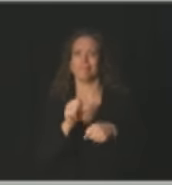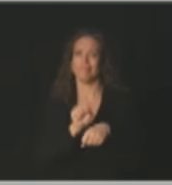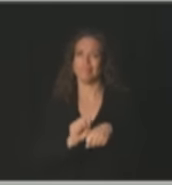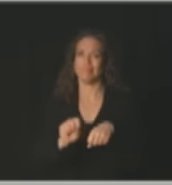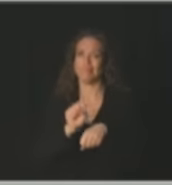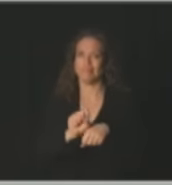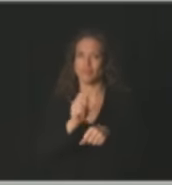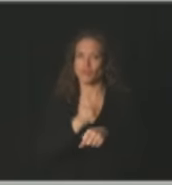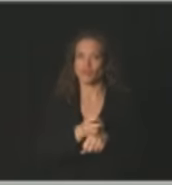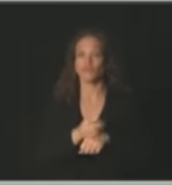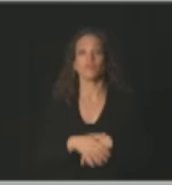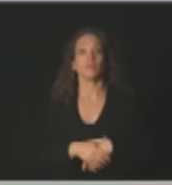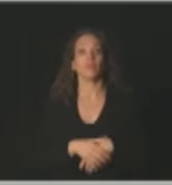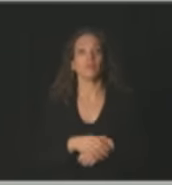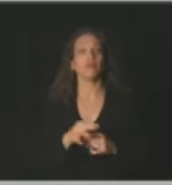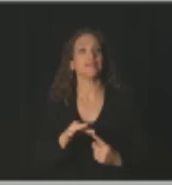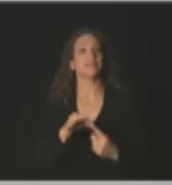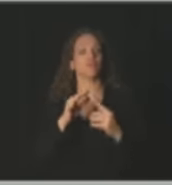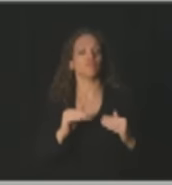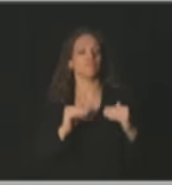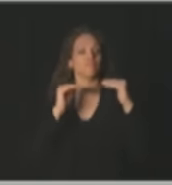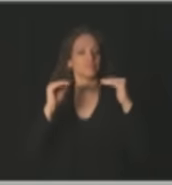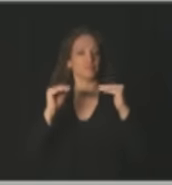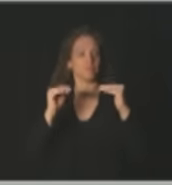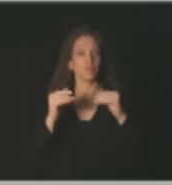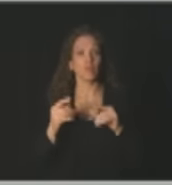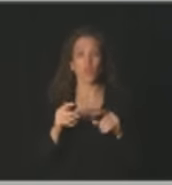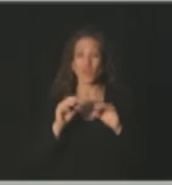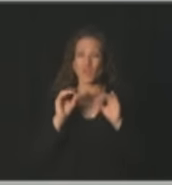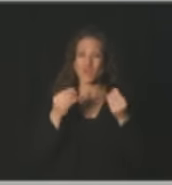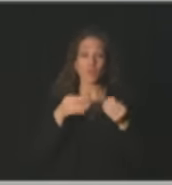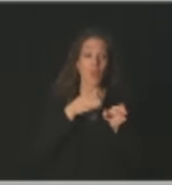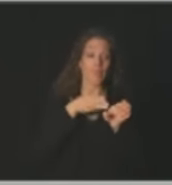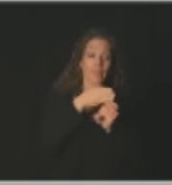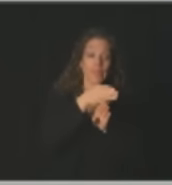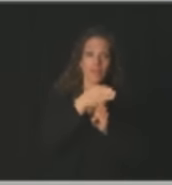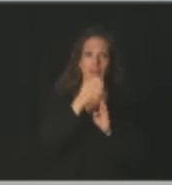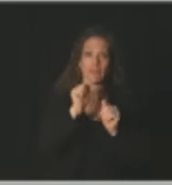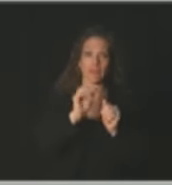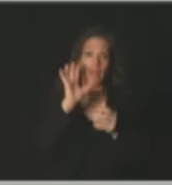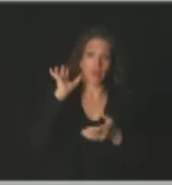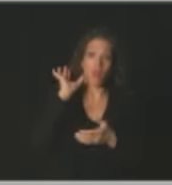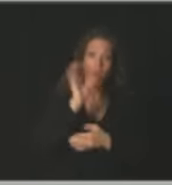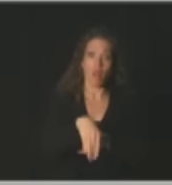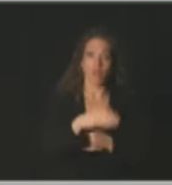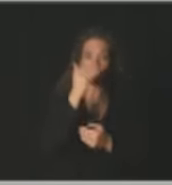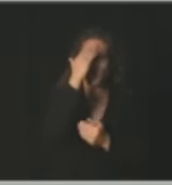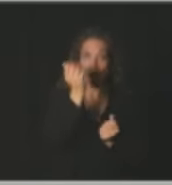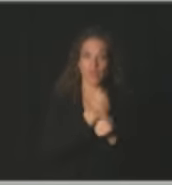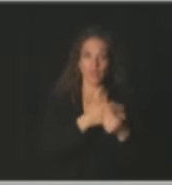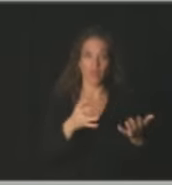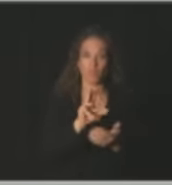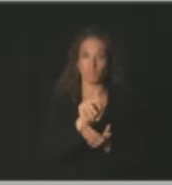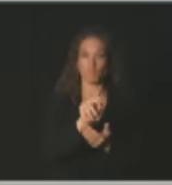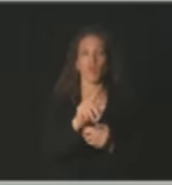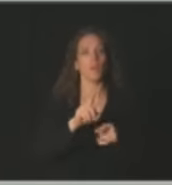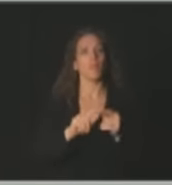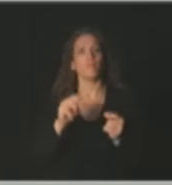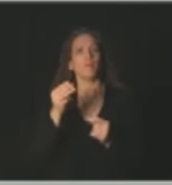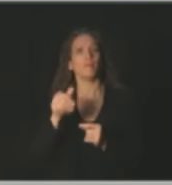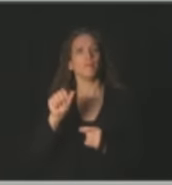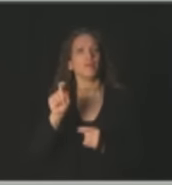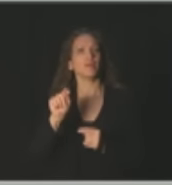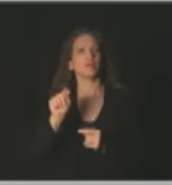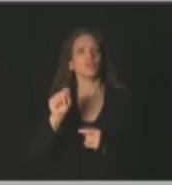confers special status. While no area of study is ever truly conquered, master's candidates, you have reached